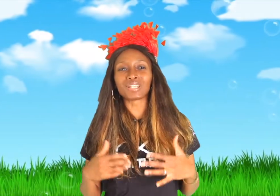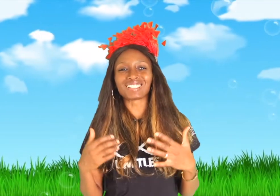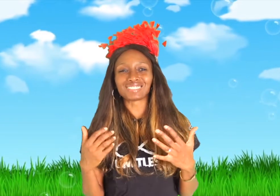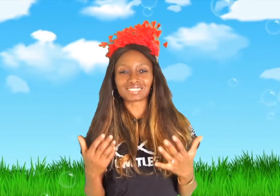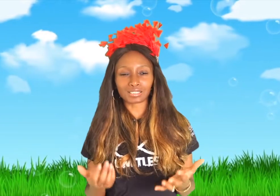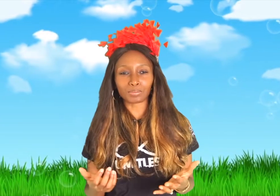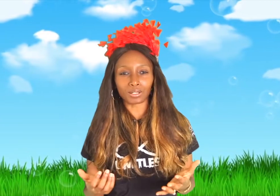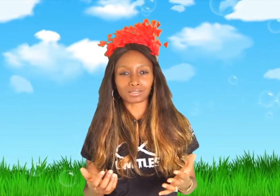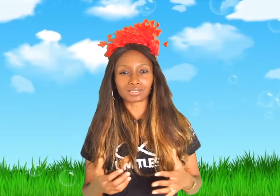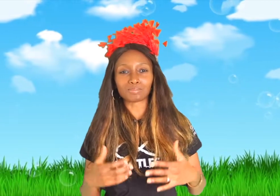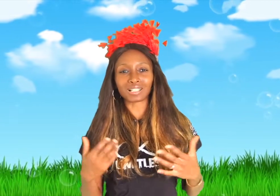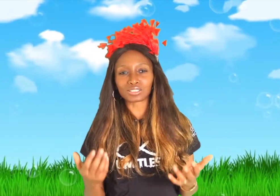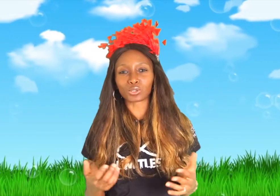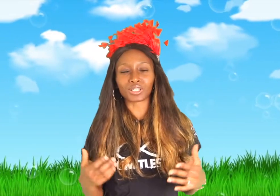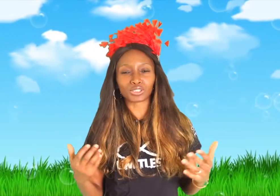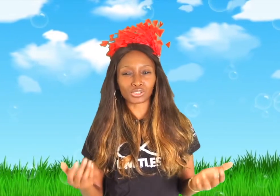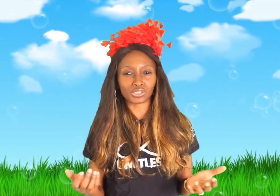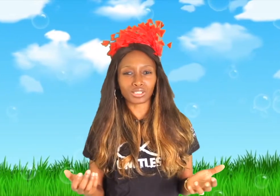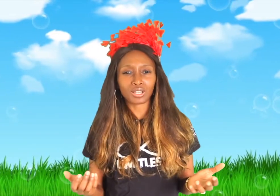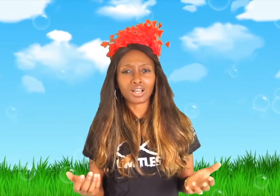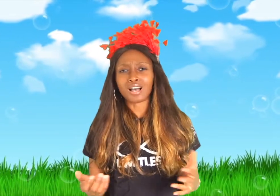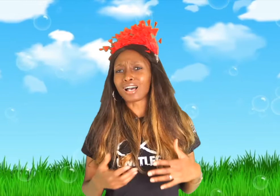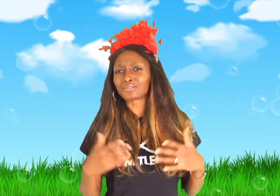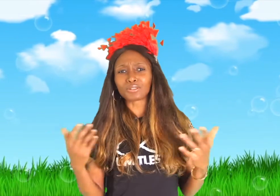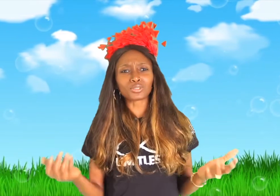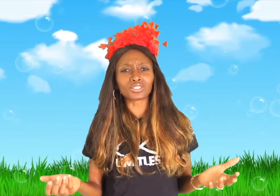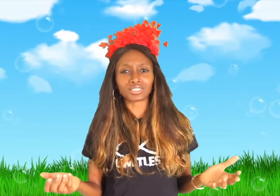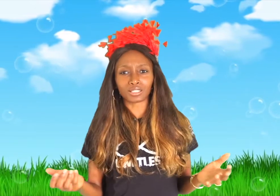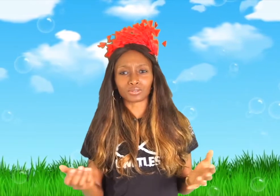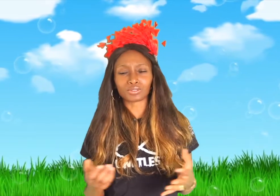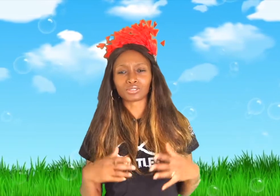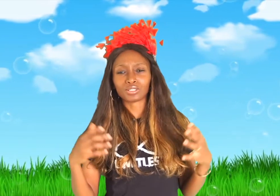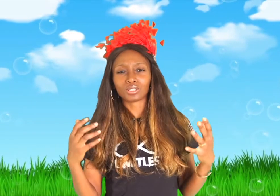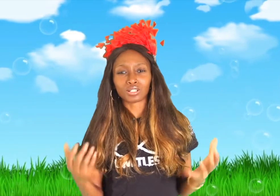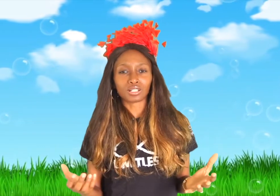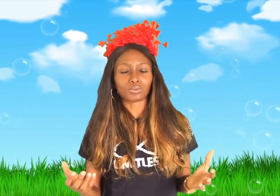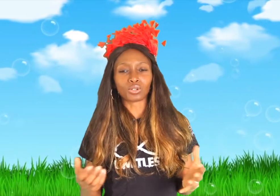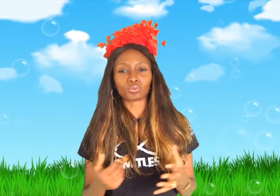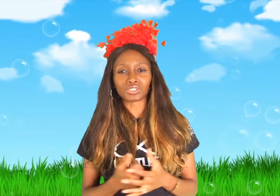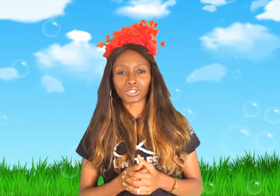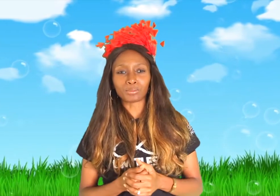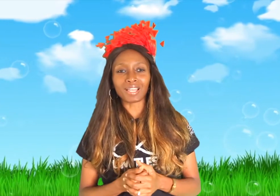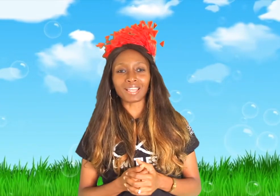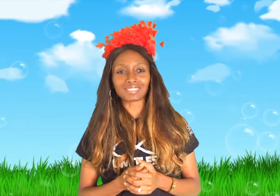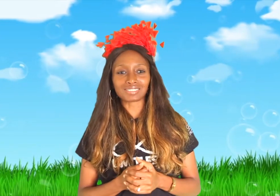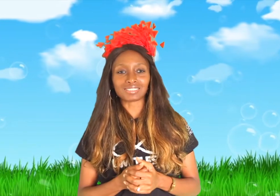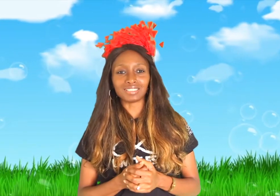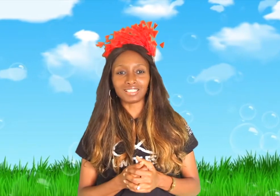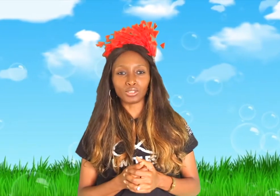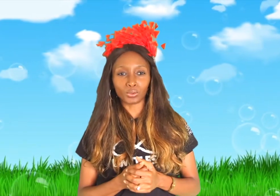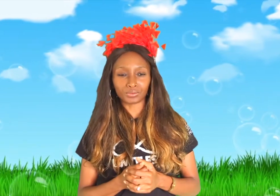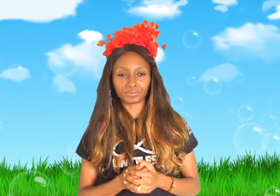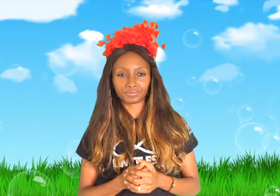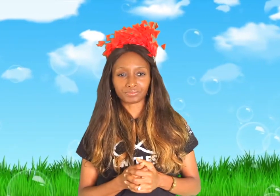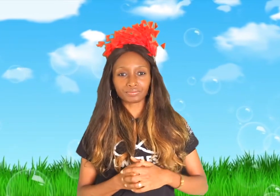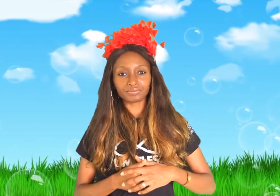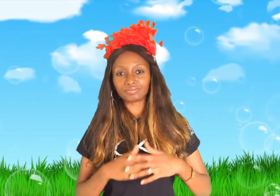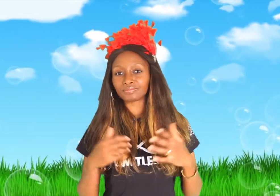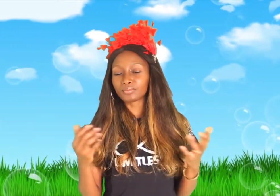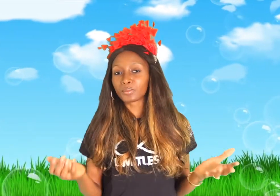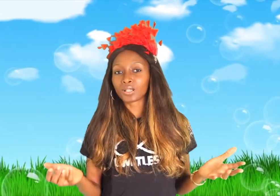create from pre-existing parts, matter or energy, and from nothing, what we term ex nihilo.